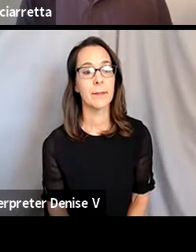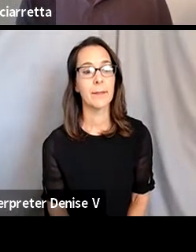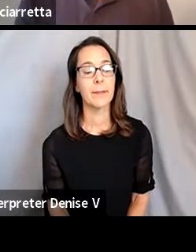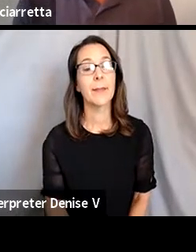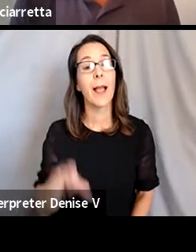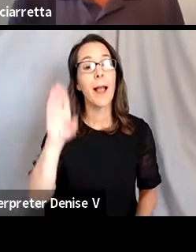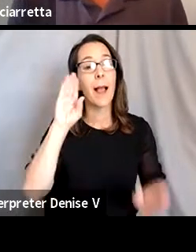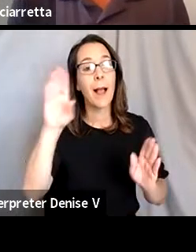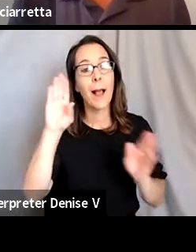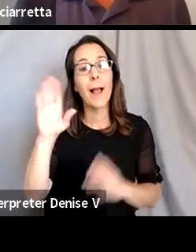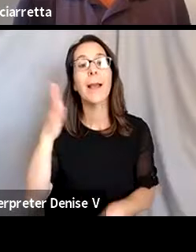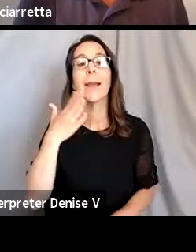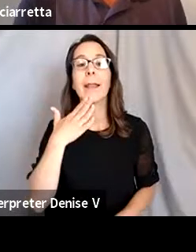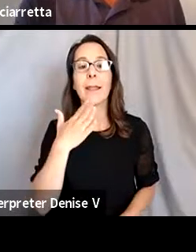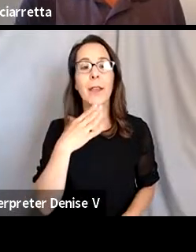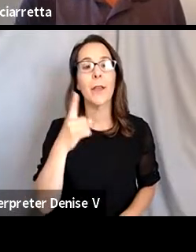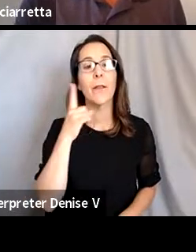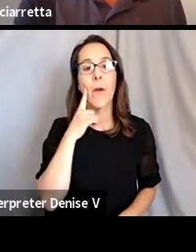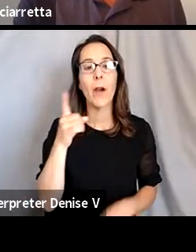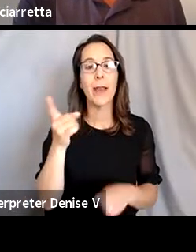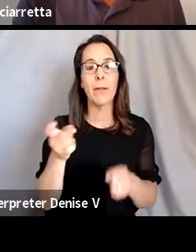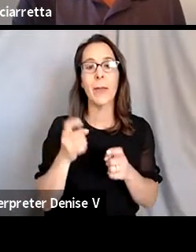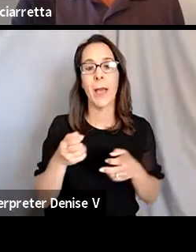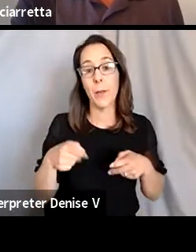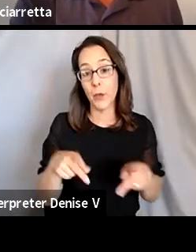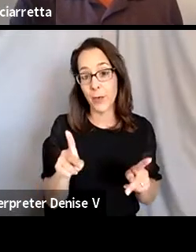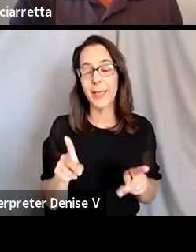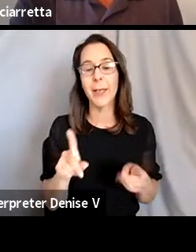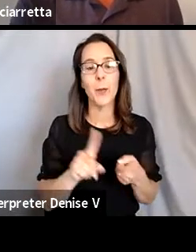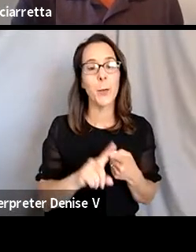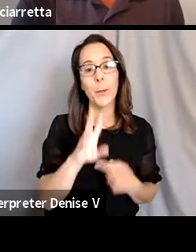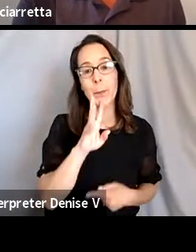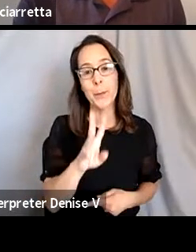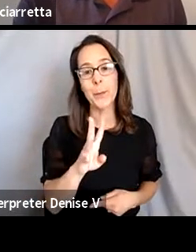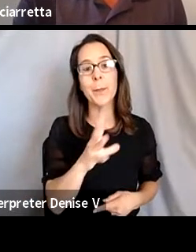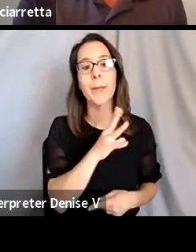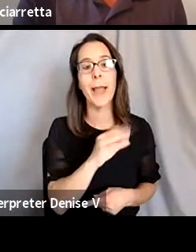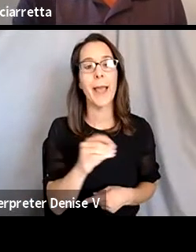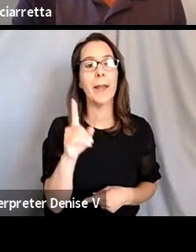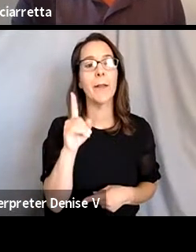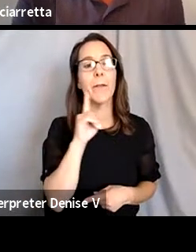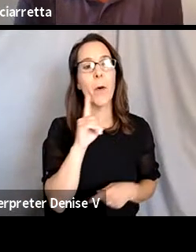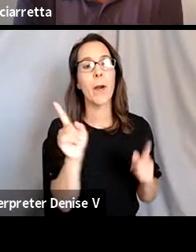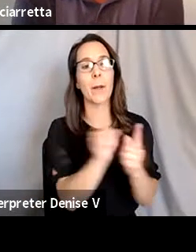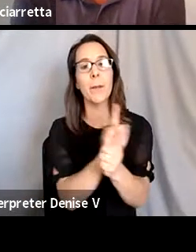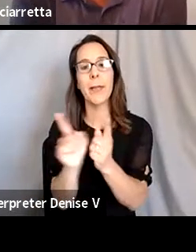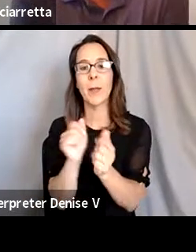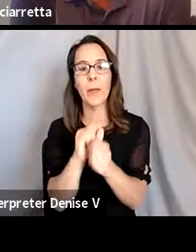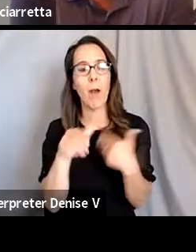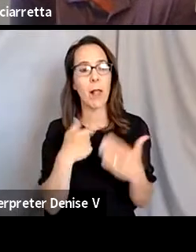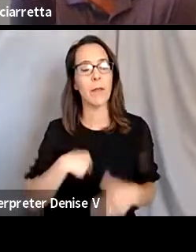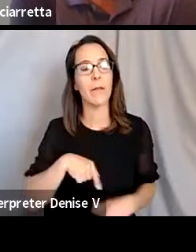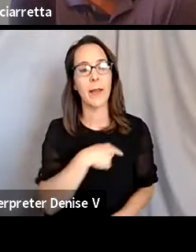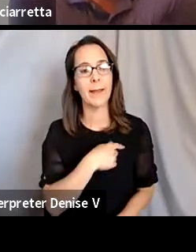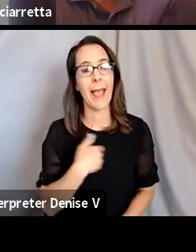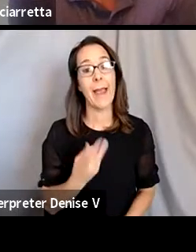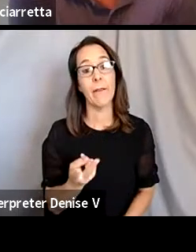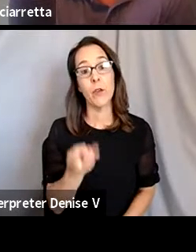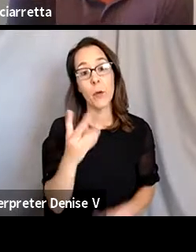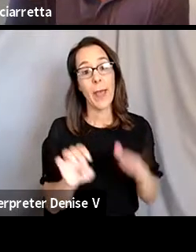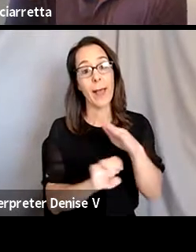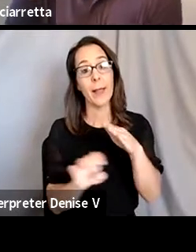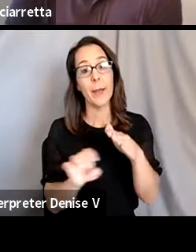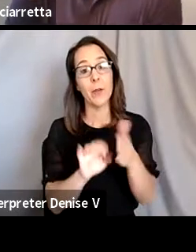Hi there. Thank you for giving me the opportunity and for meeting with all of us. I'm the parent of 2 elementary